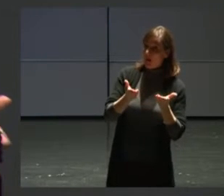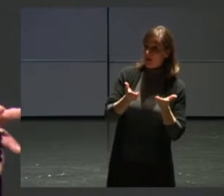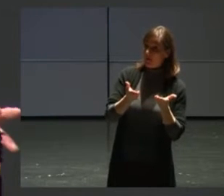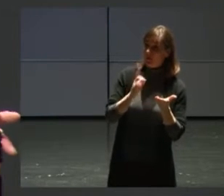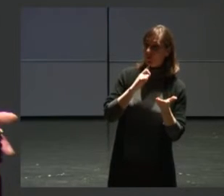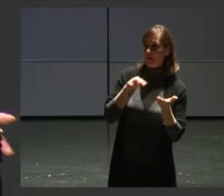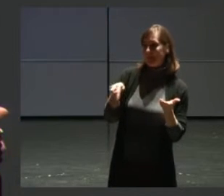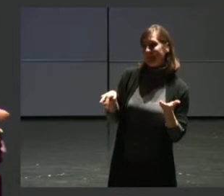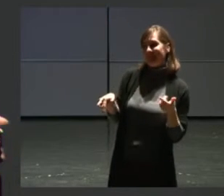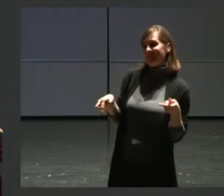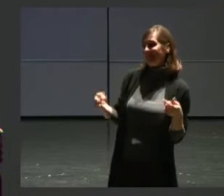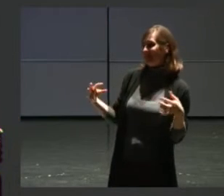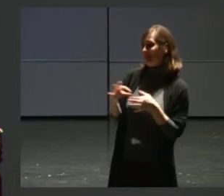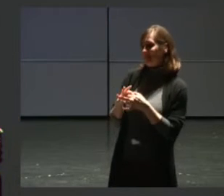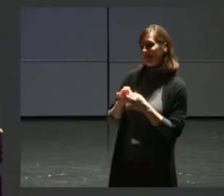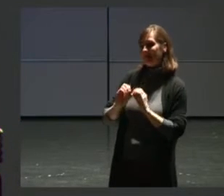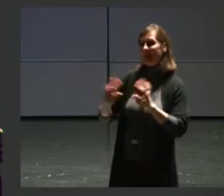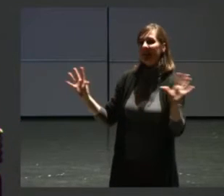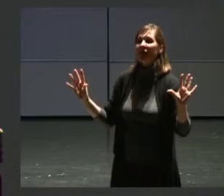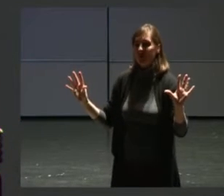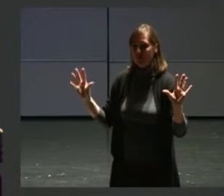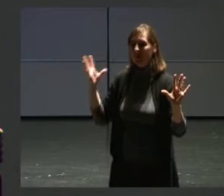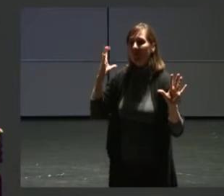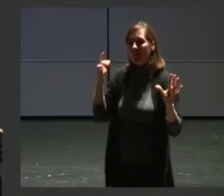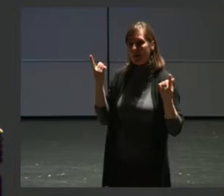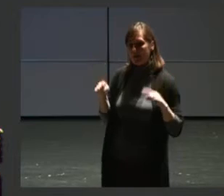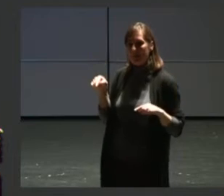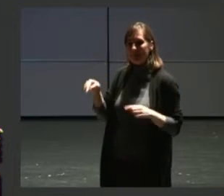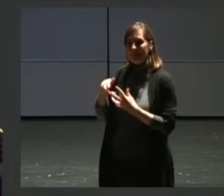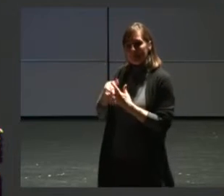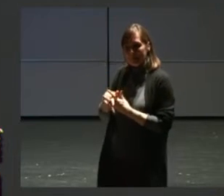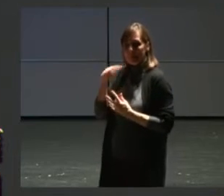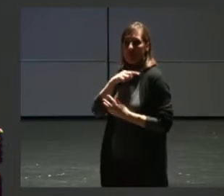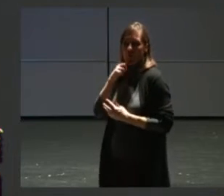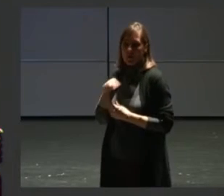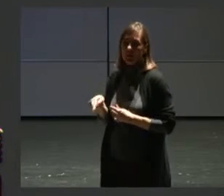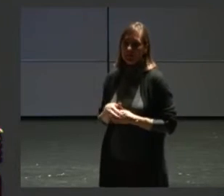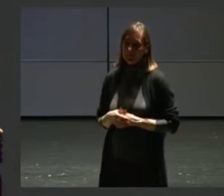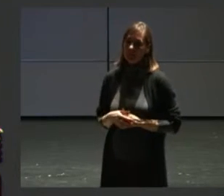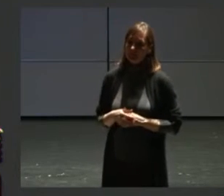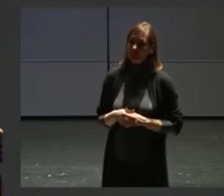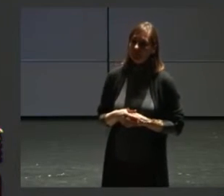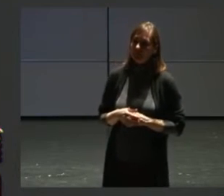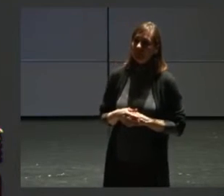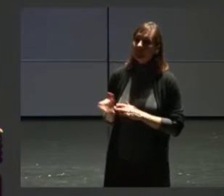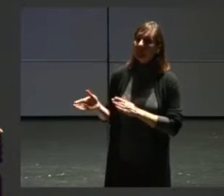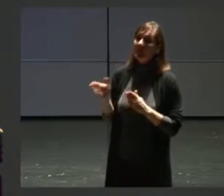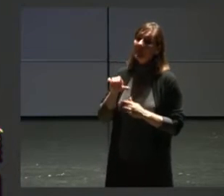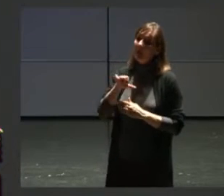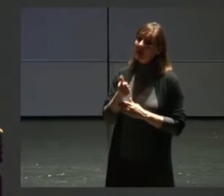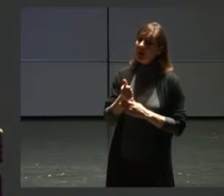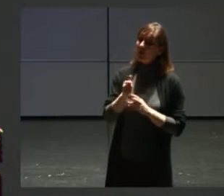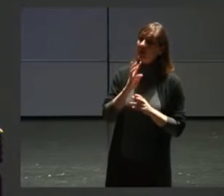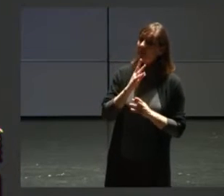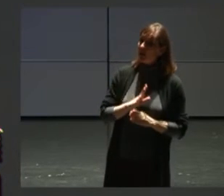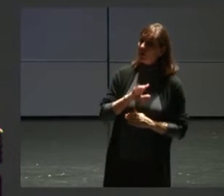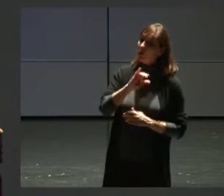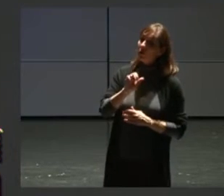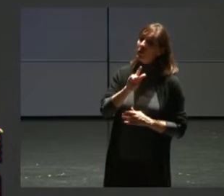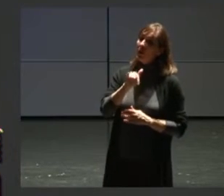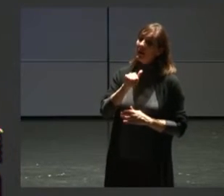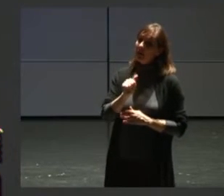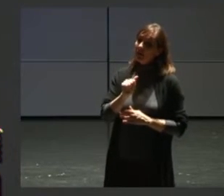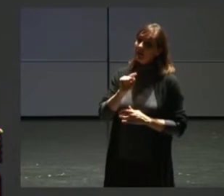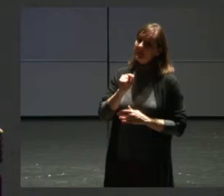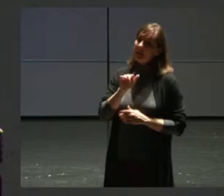it's no question as to why A.O. Smith stays here in Milwaukee. Another speaker was Julia Taylor. She's the president of the